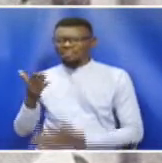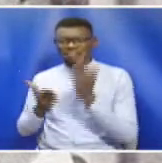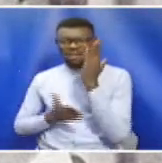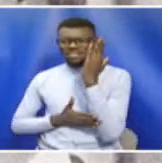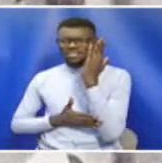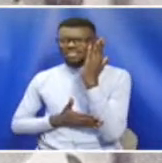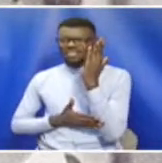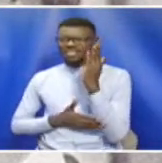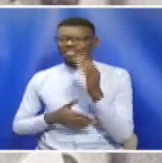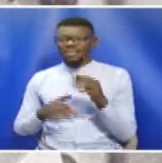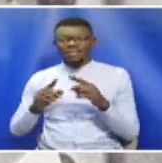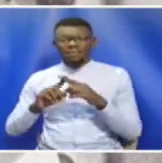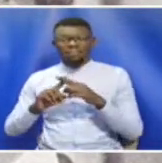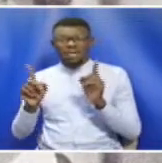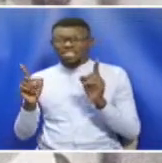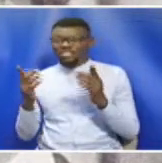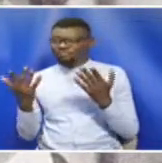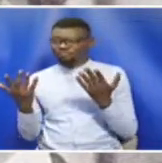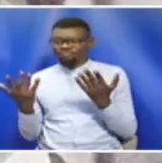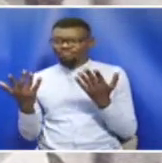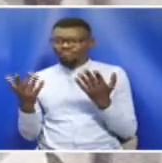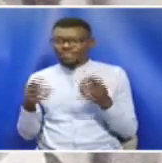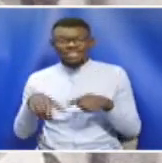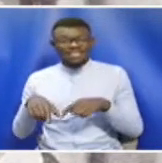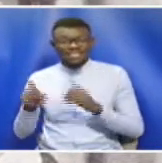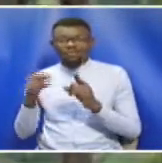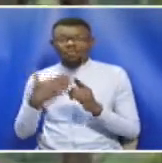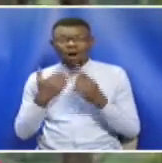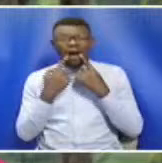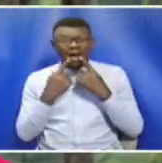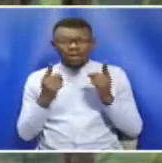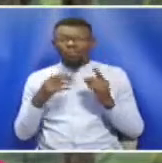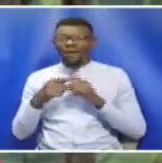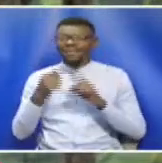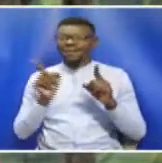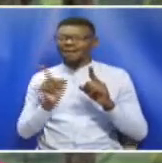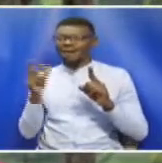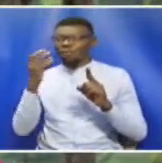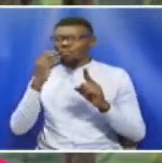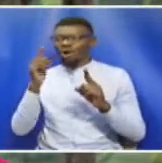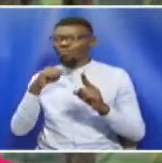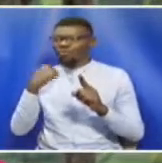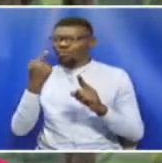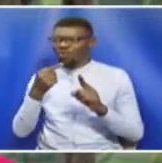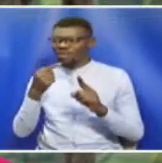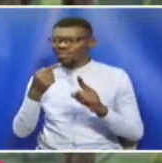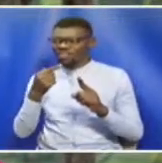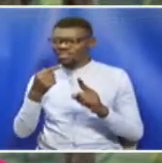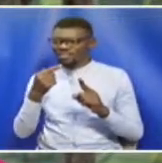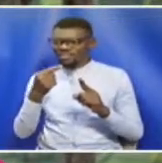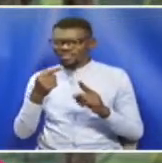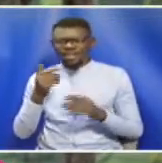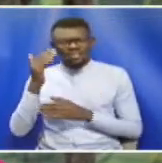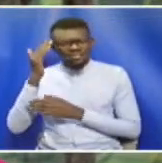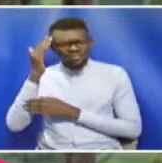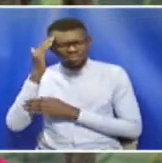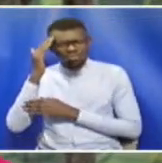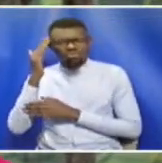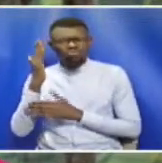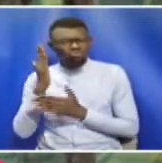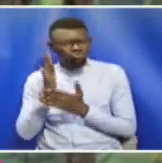price when he smoked out Mboya's killer. He knew where he was. It was because of Mboya. Number